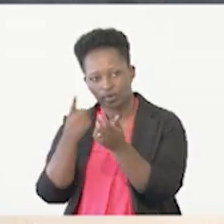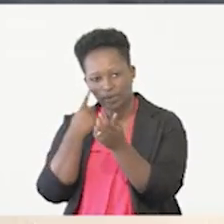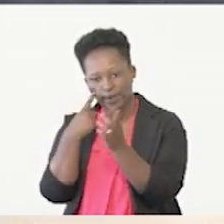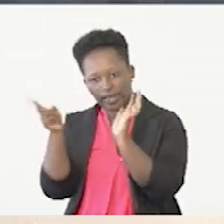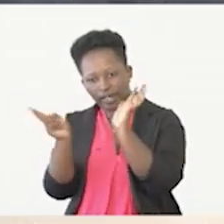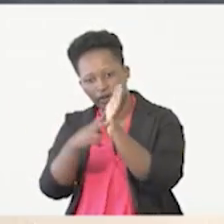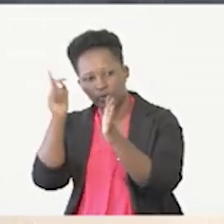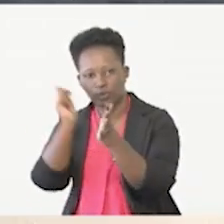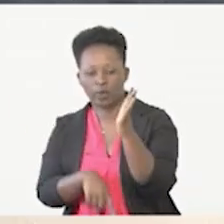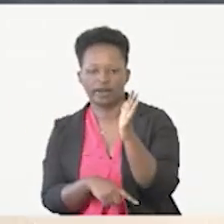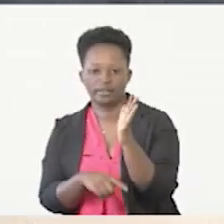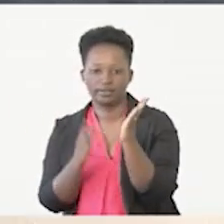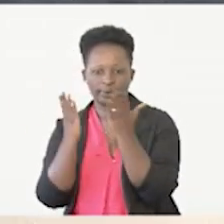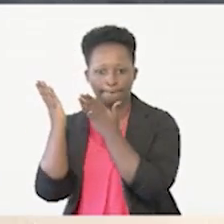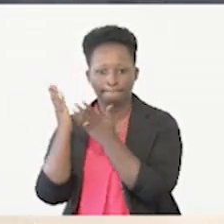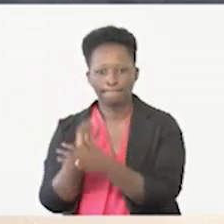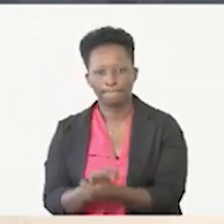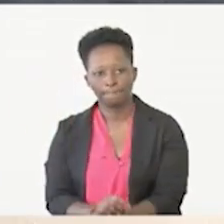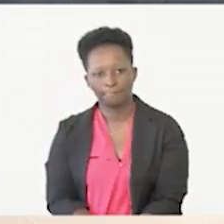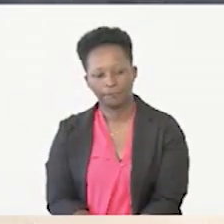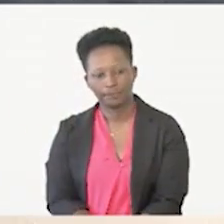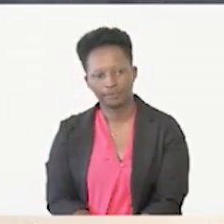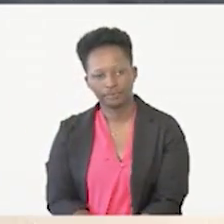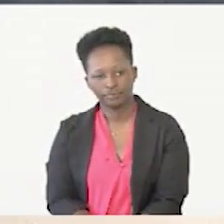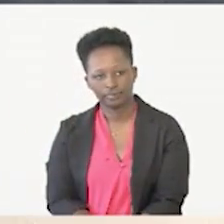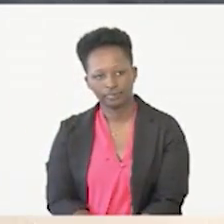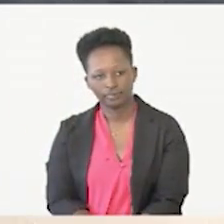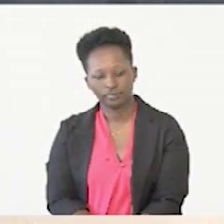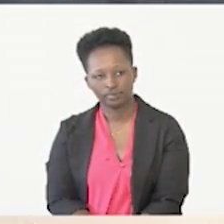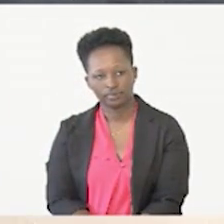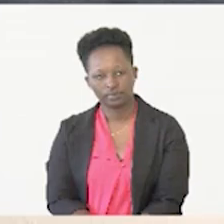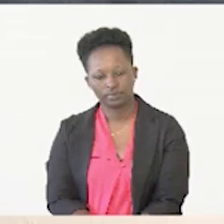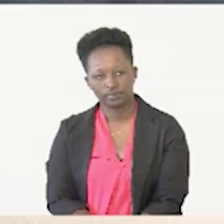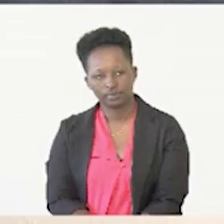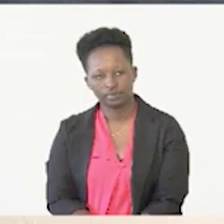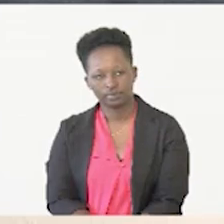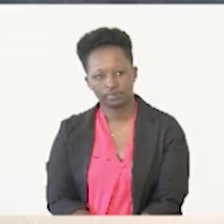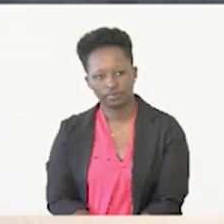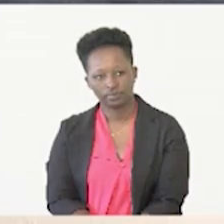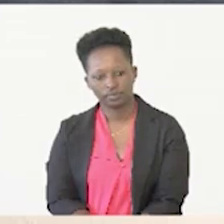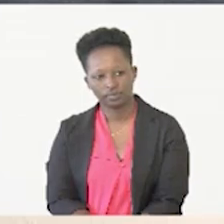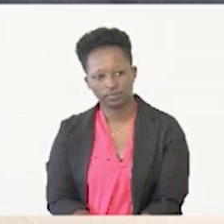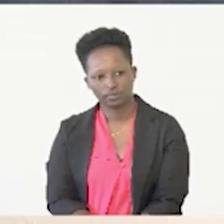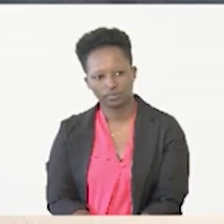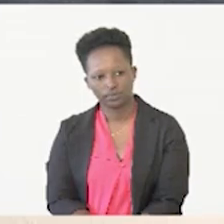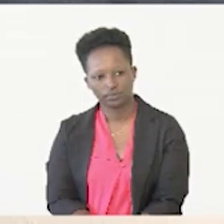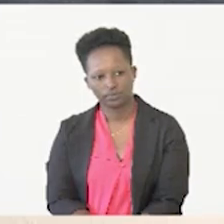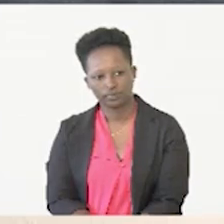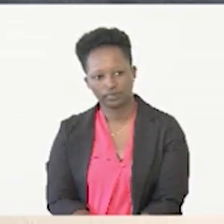2, you get 8. Then here we have 0. We have 0. Then here we